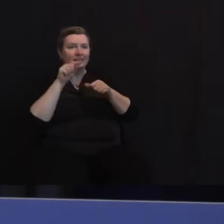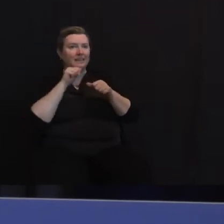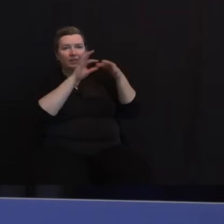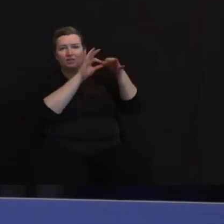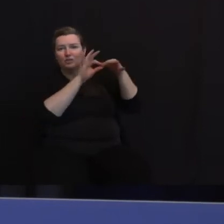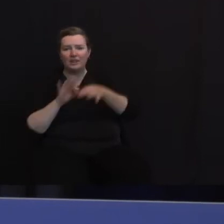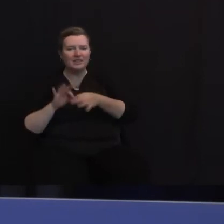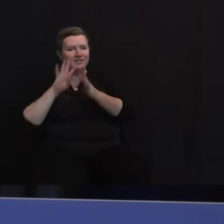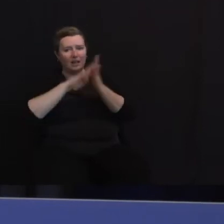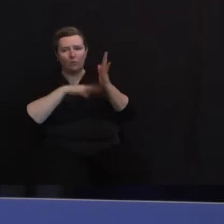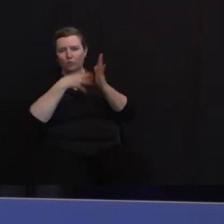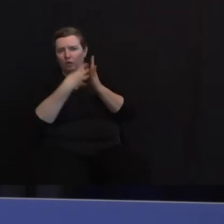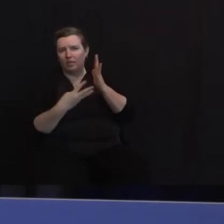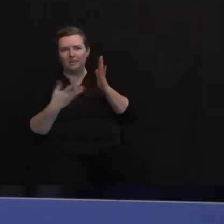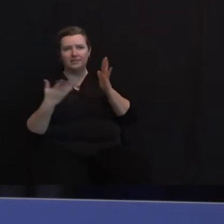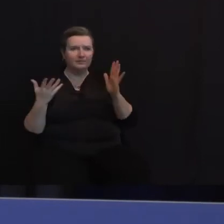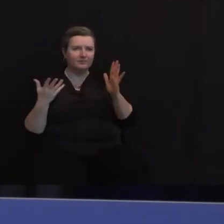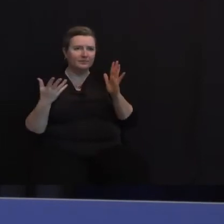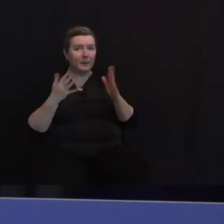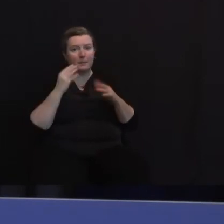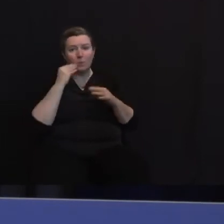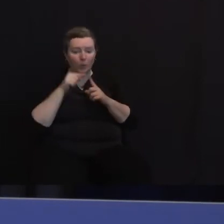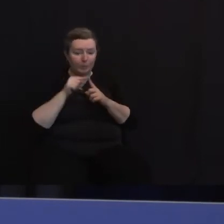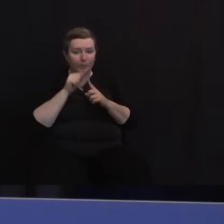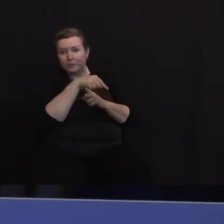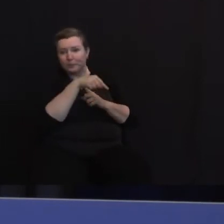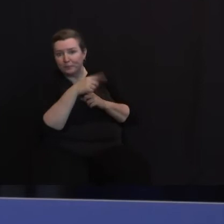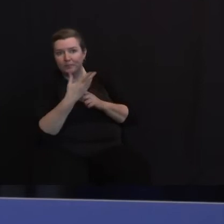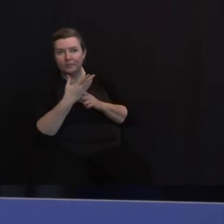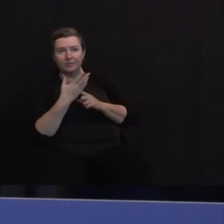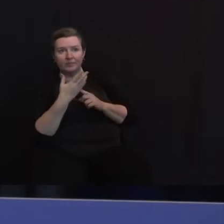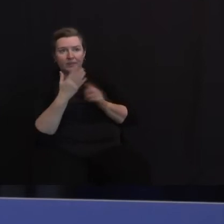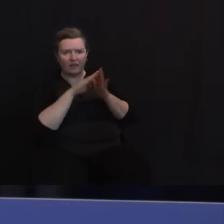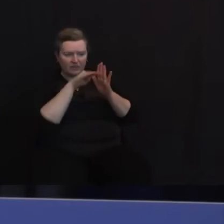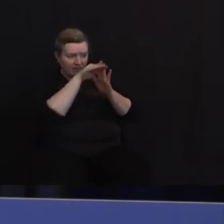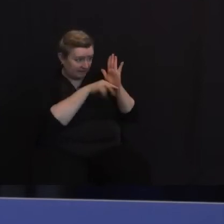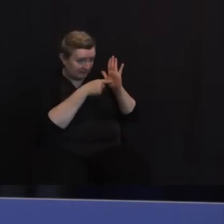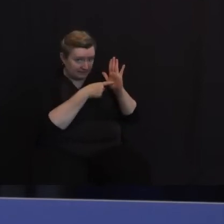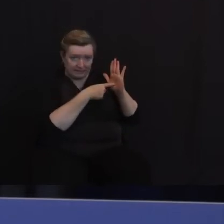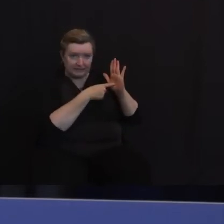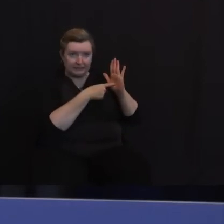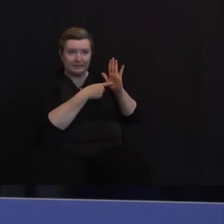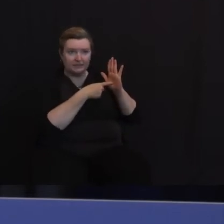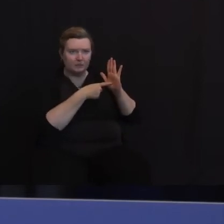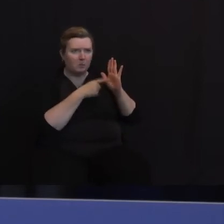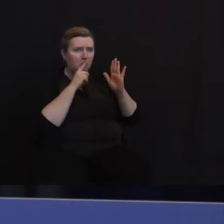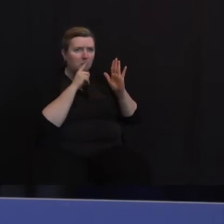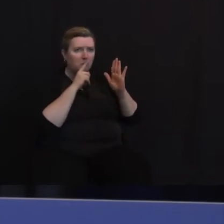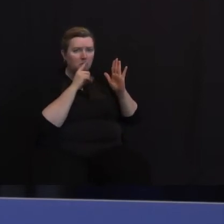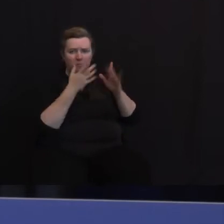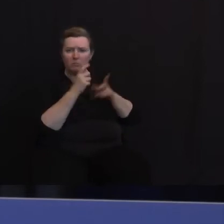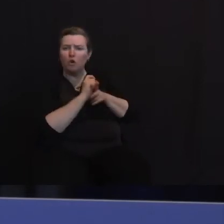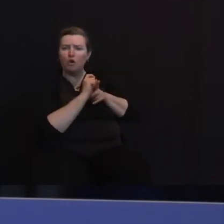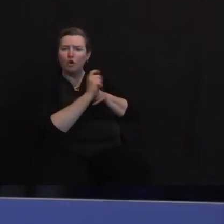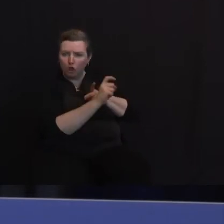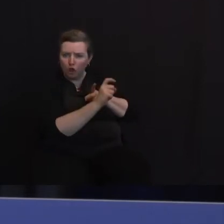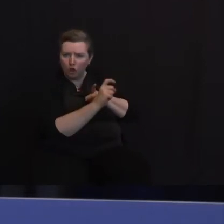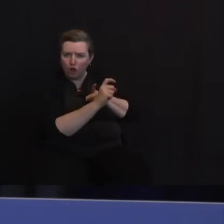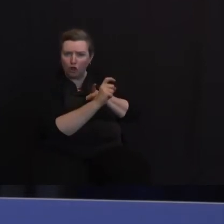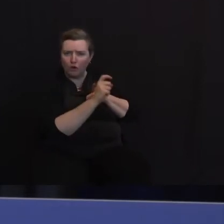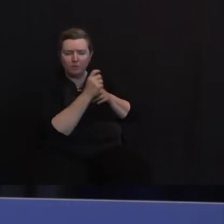if the site around the corner from you is not, it'll identify that on the website. You call and make your